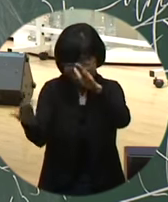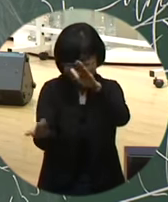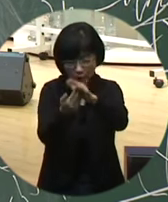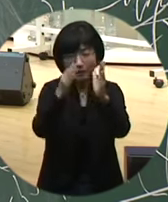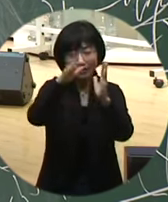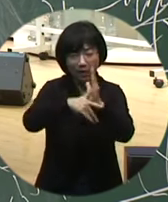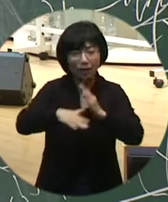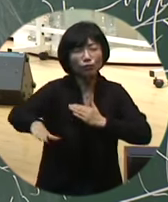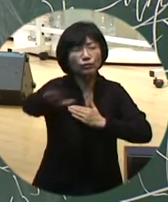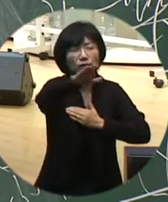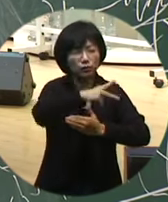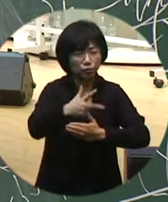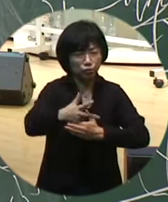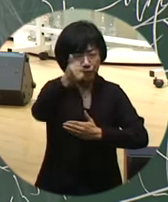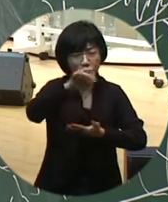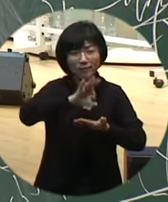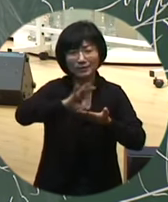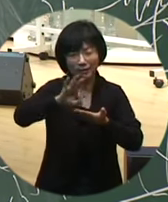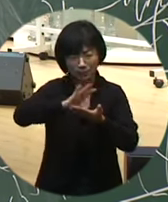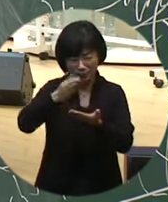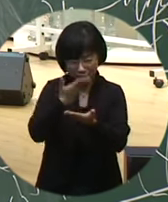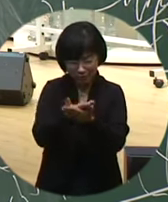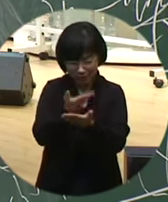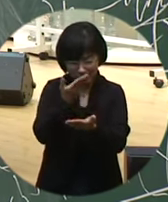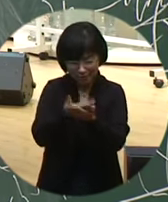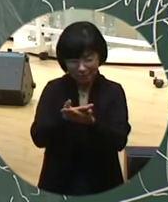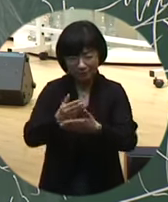main figures the fulfillment of your absolute goal, absolute mission